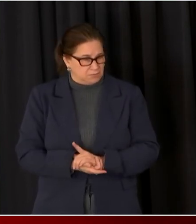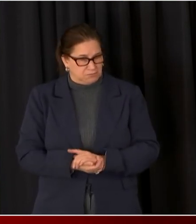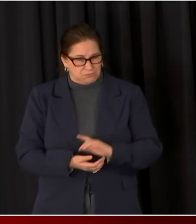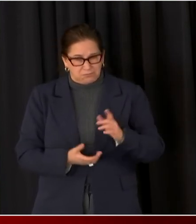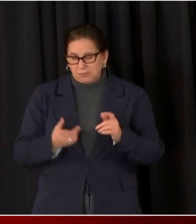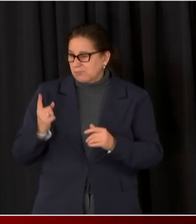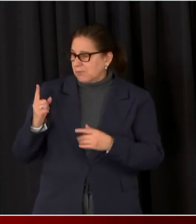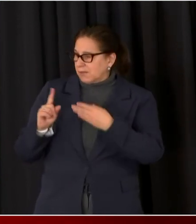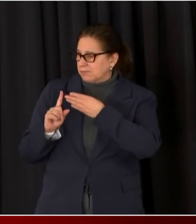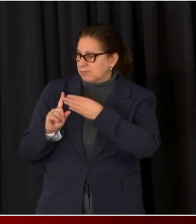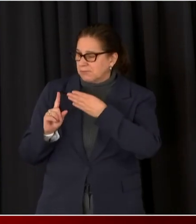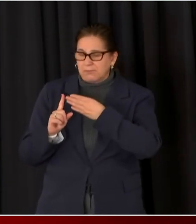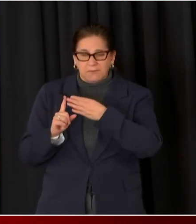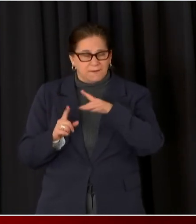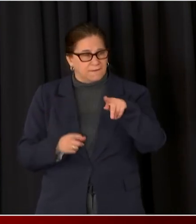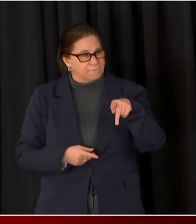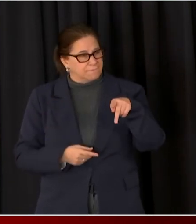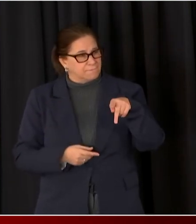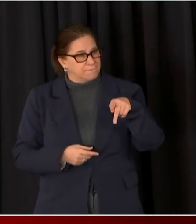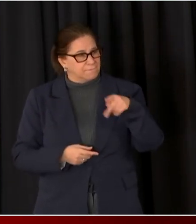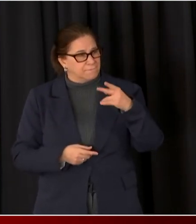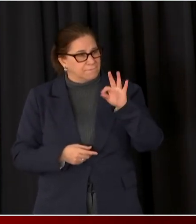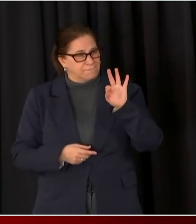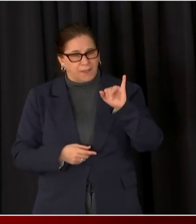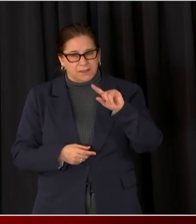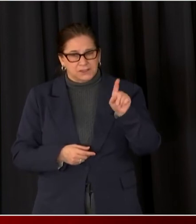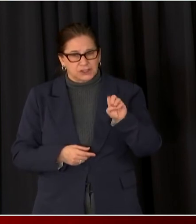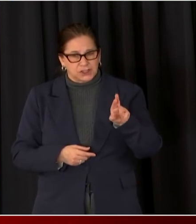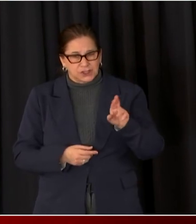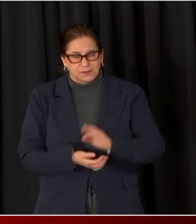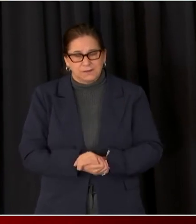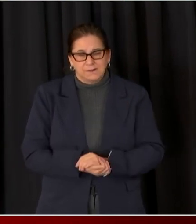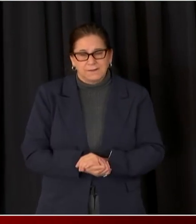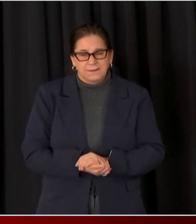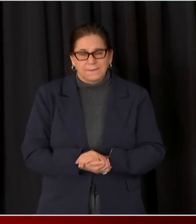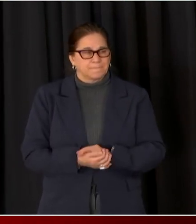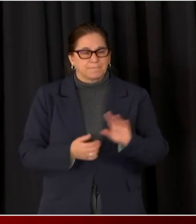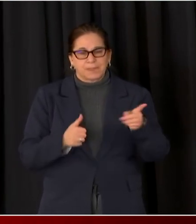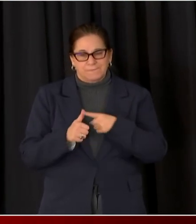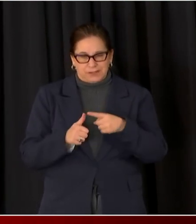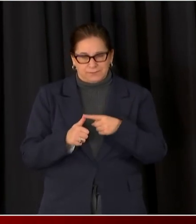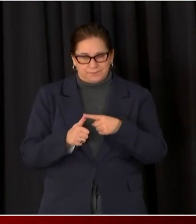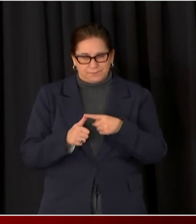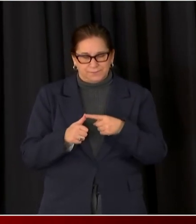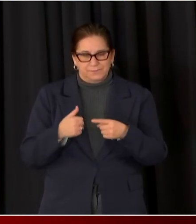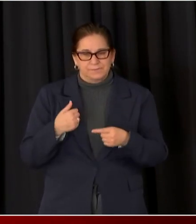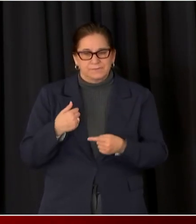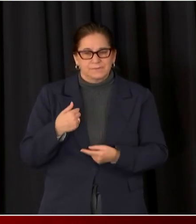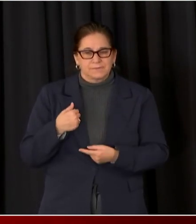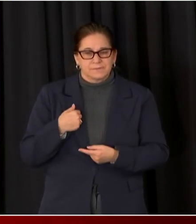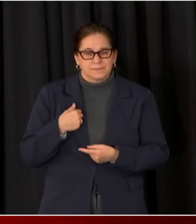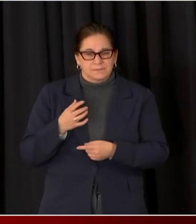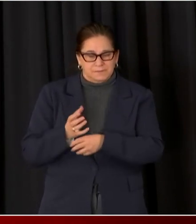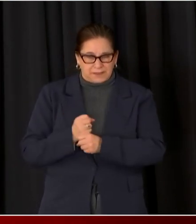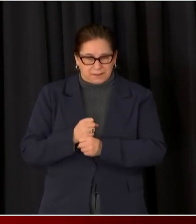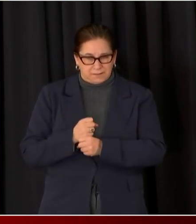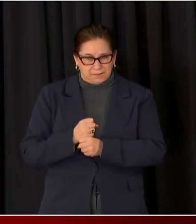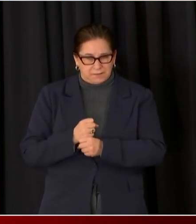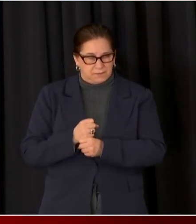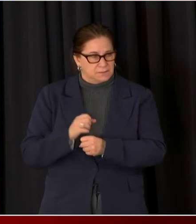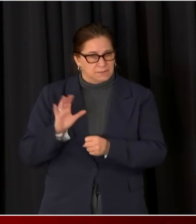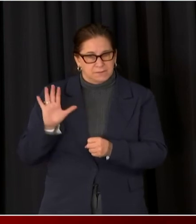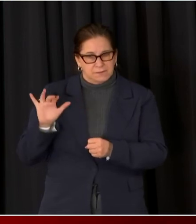So even with the first two, part of our strategy with the first two is because of the complex storage